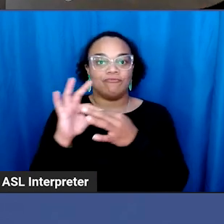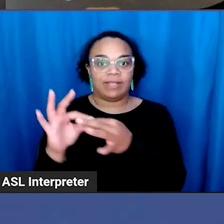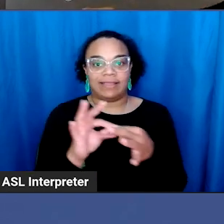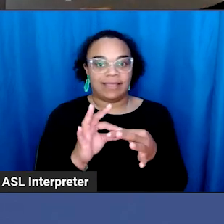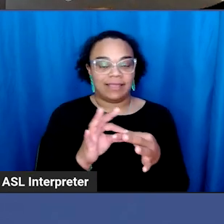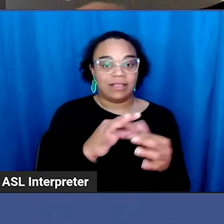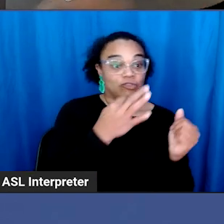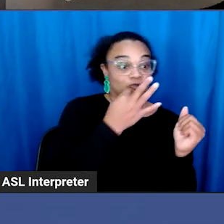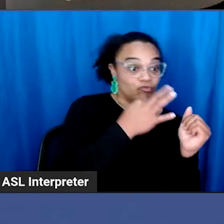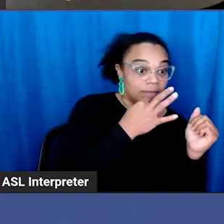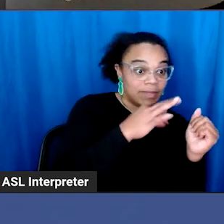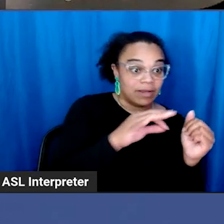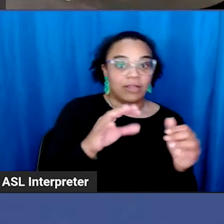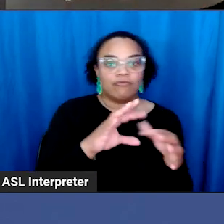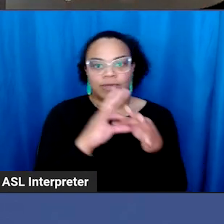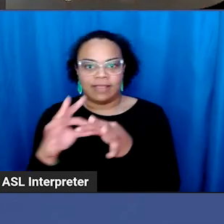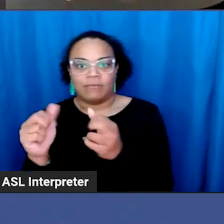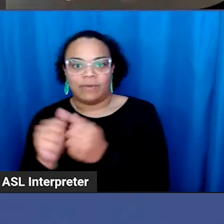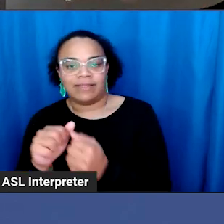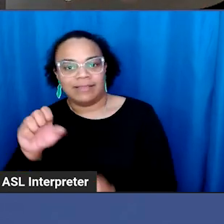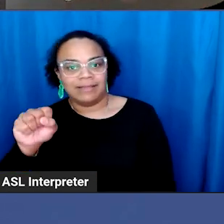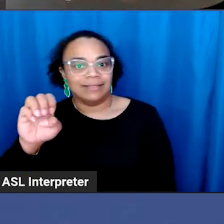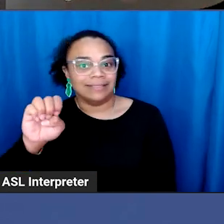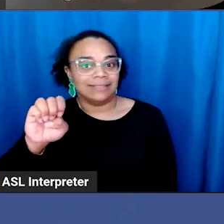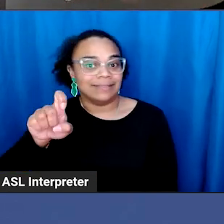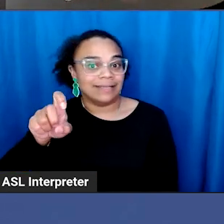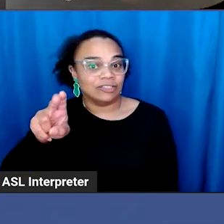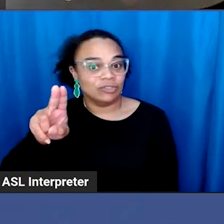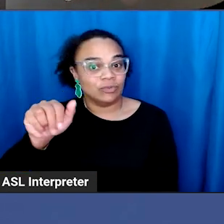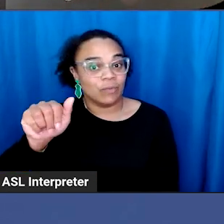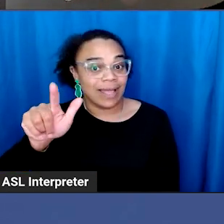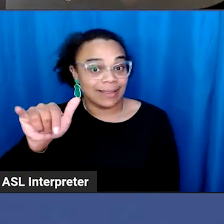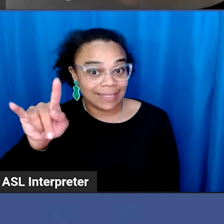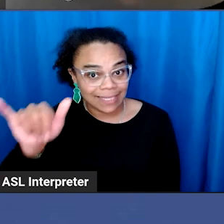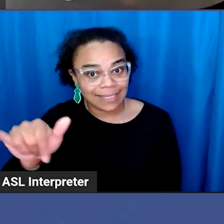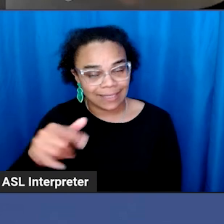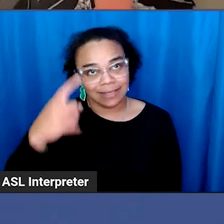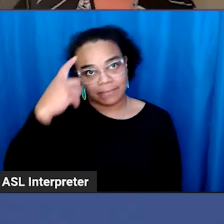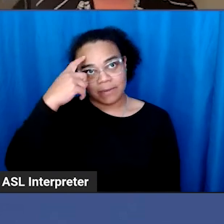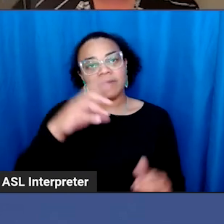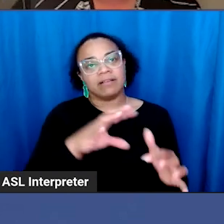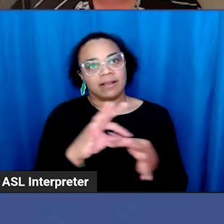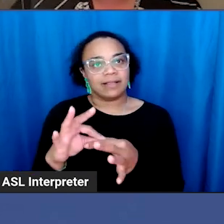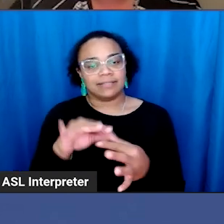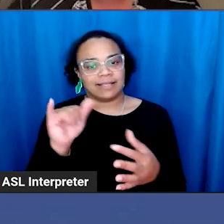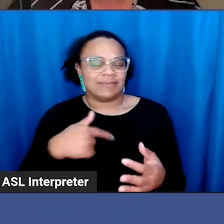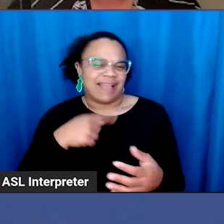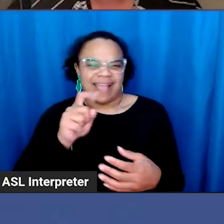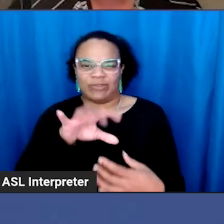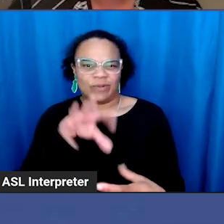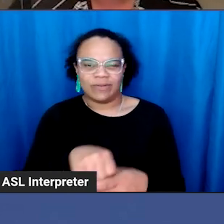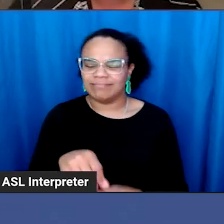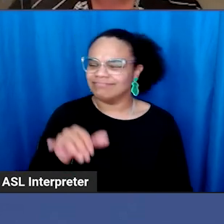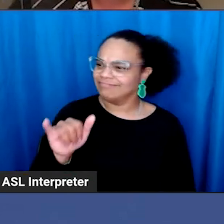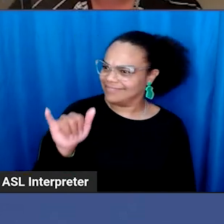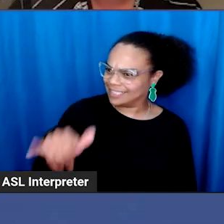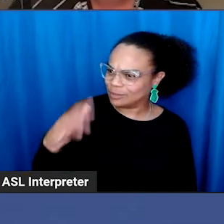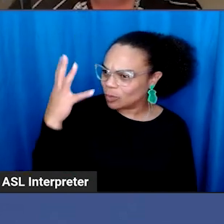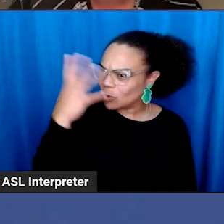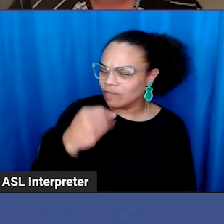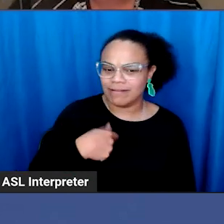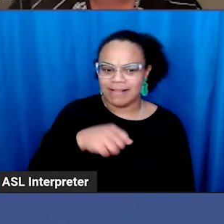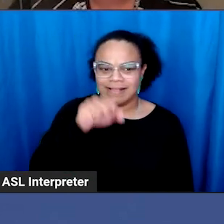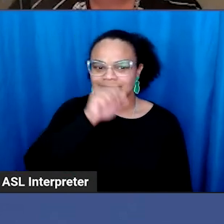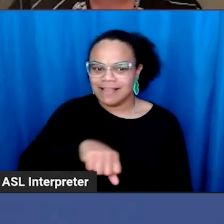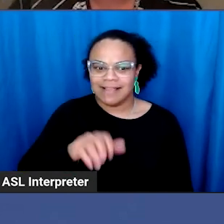with sexuality, so I just had to put it in there. Oh, that's beautiful. I love how you're